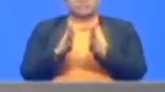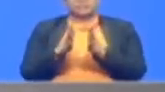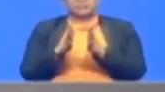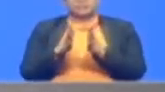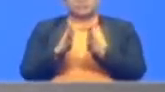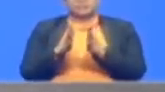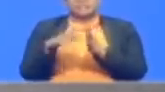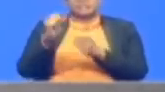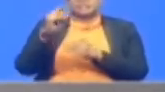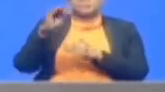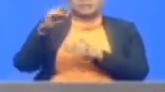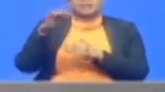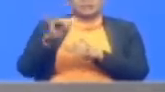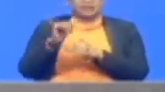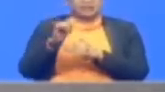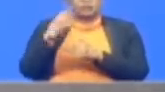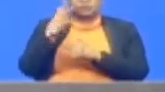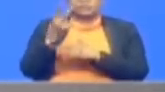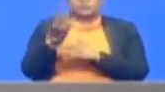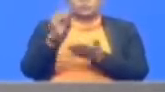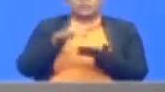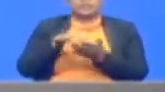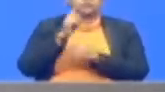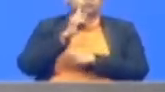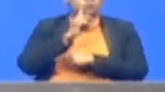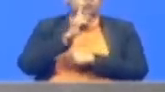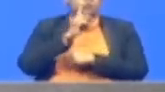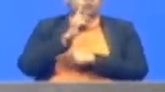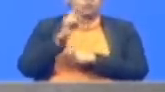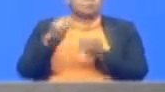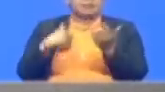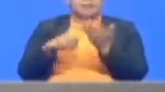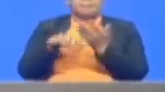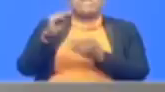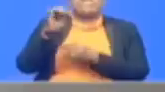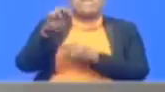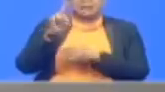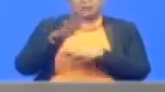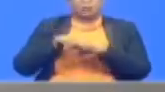I'm Smriti Vidyarthi. We'll see you again tomorrow. My name is Mark Masai. Have a good night.